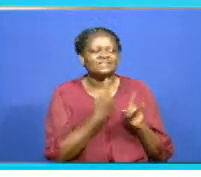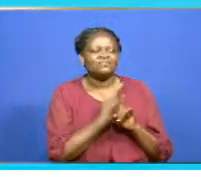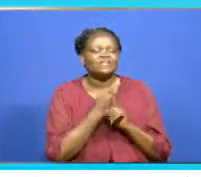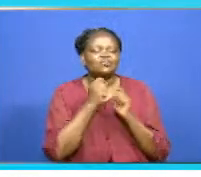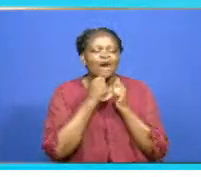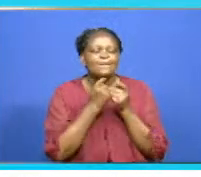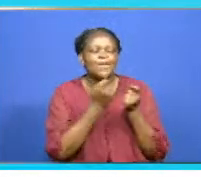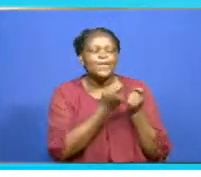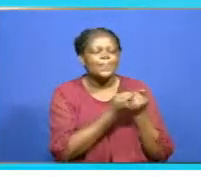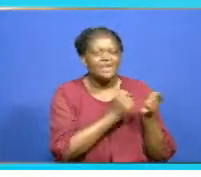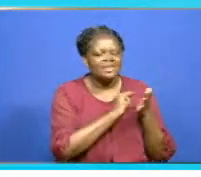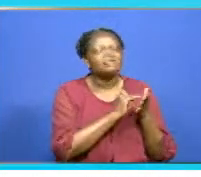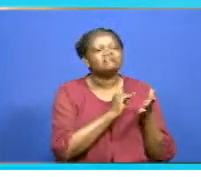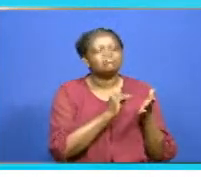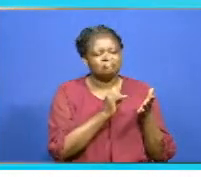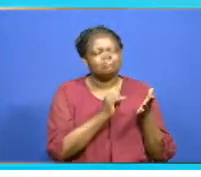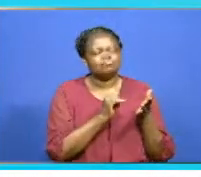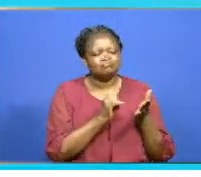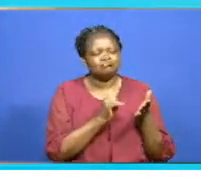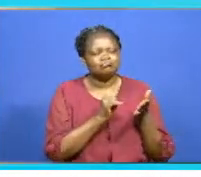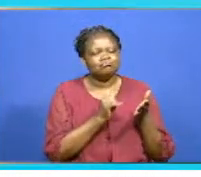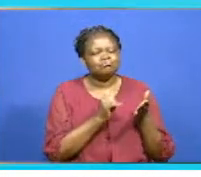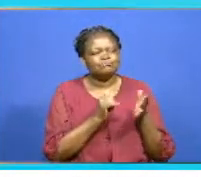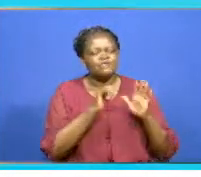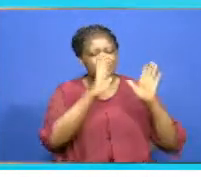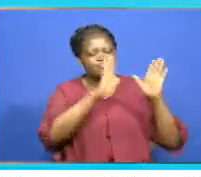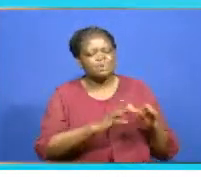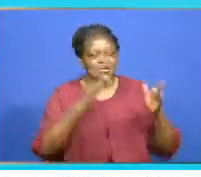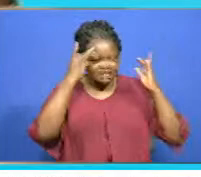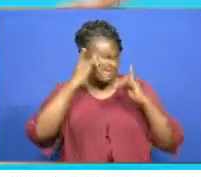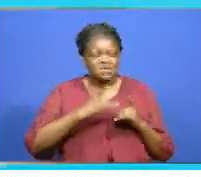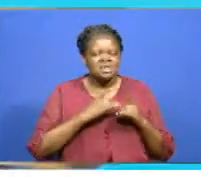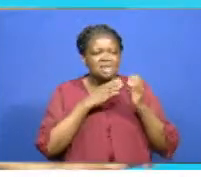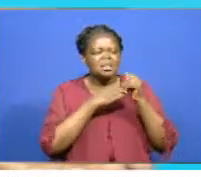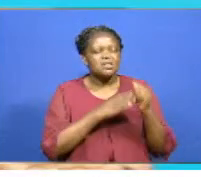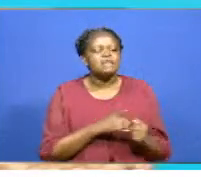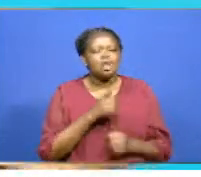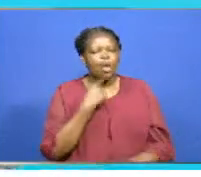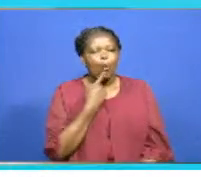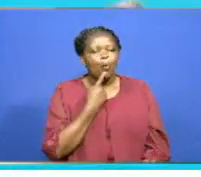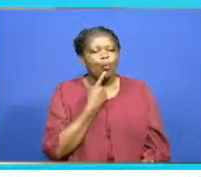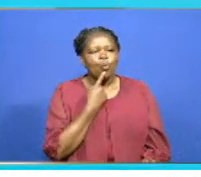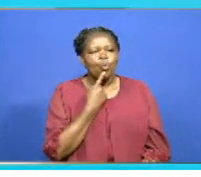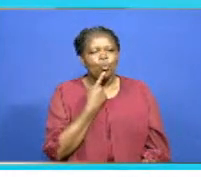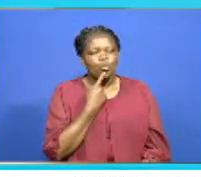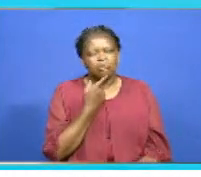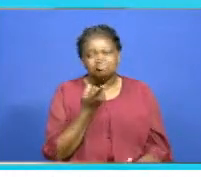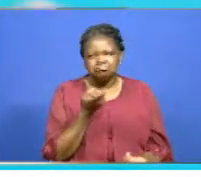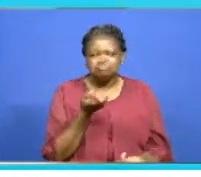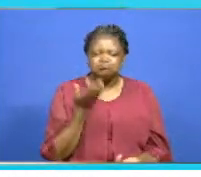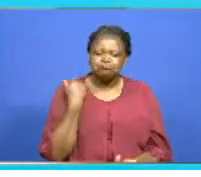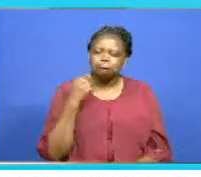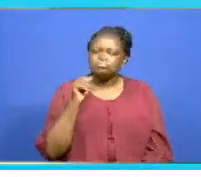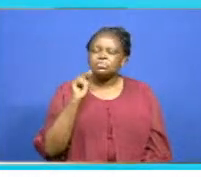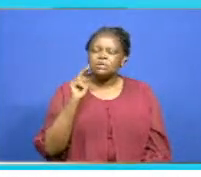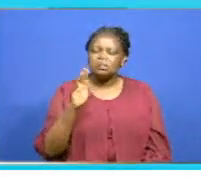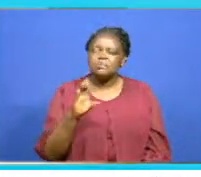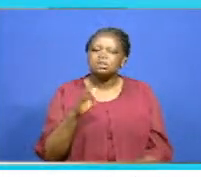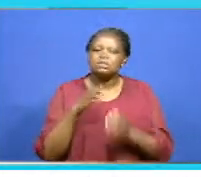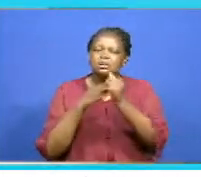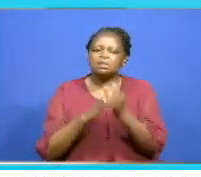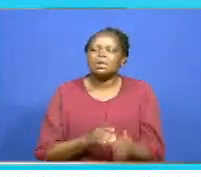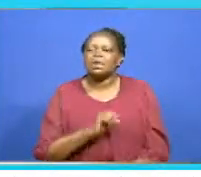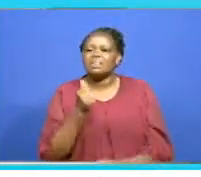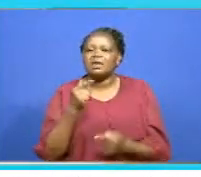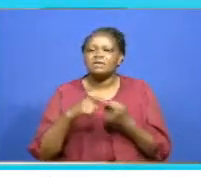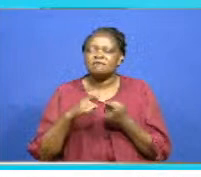also play a key role in determining their leaders. Looking at the two seats, one was had an ANC leader and the other had a